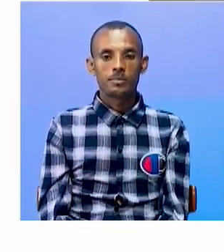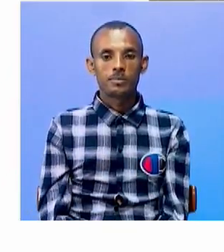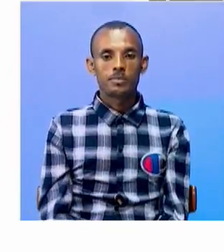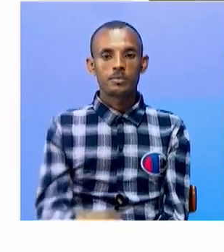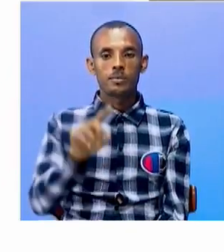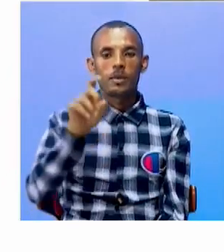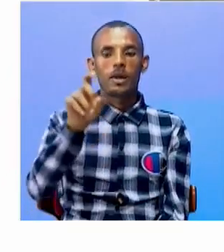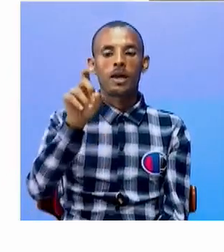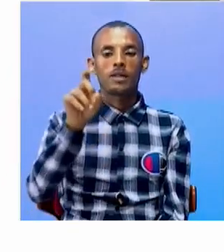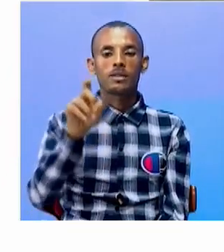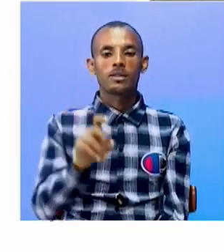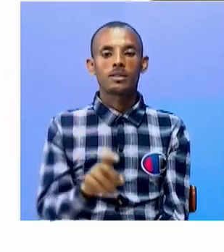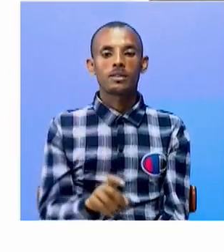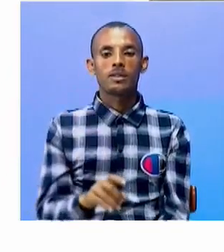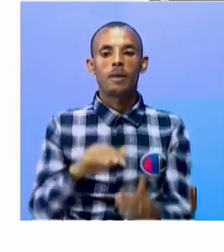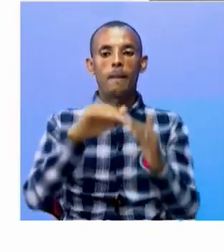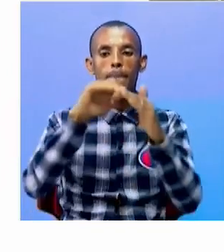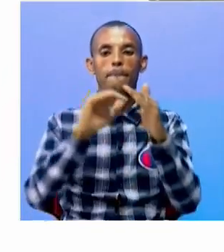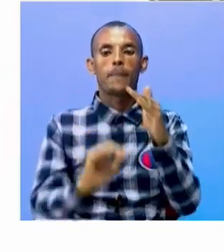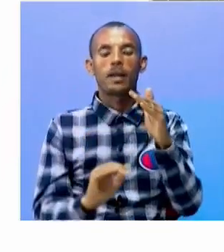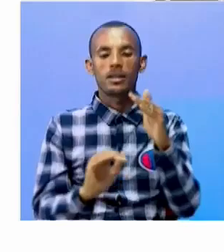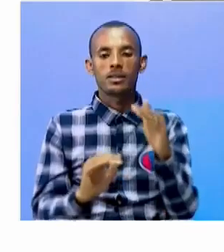X minus